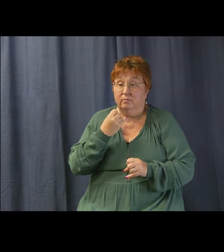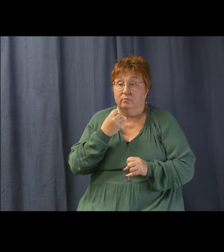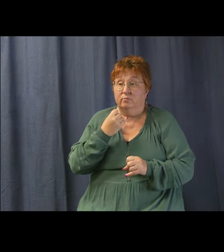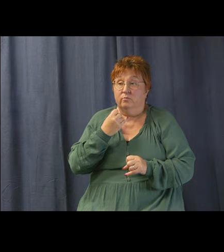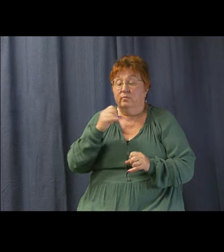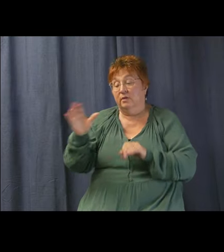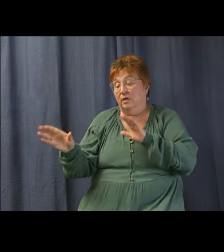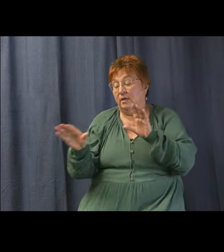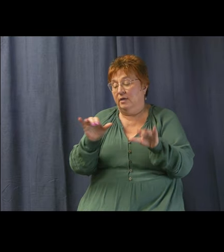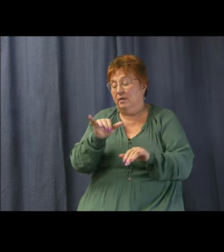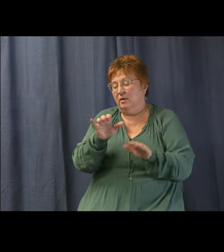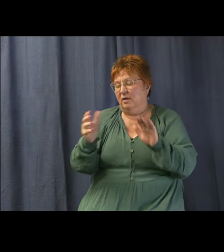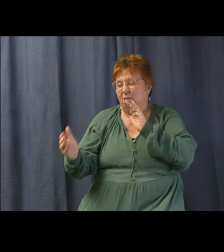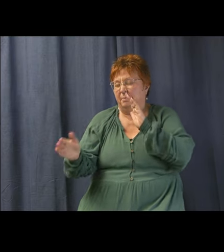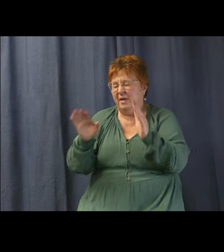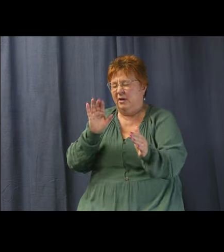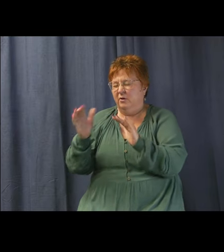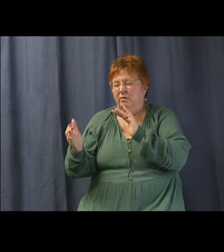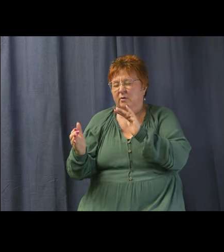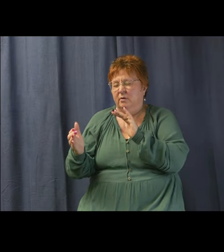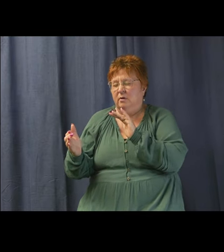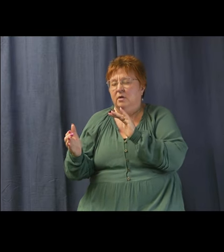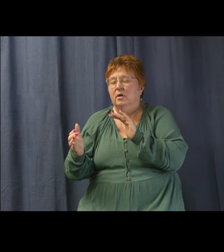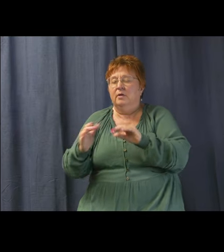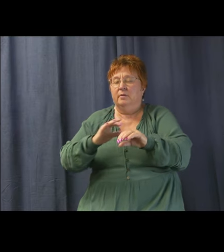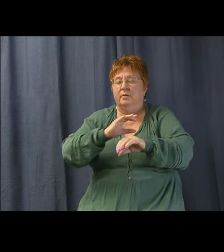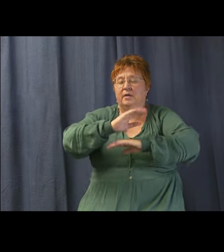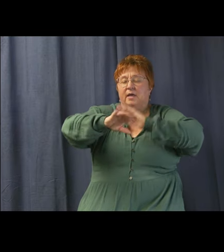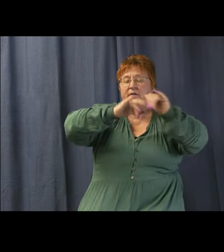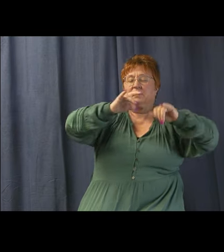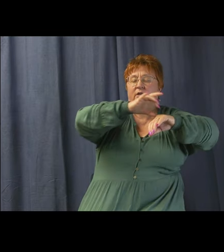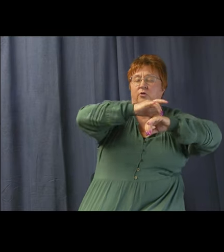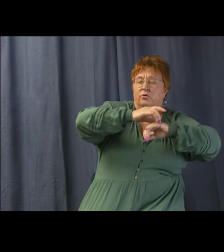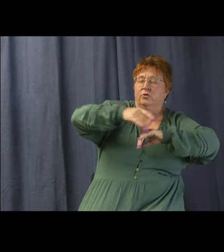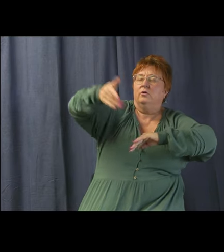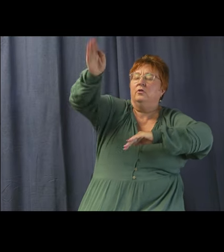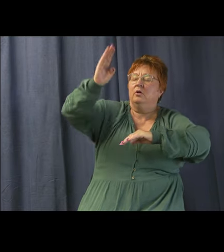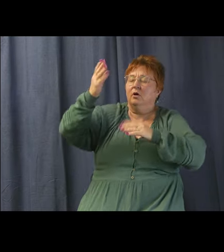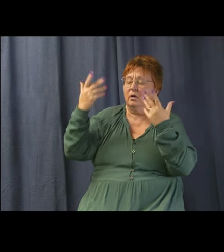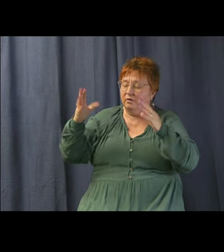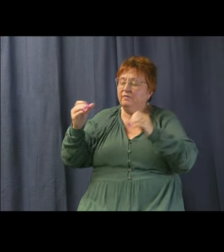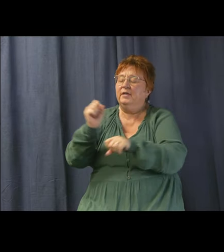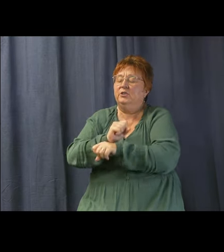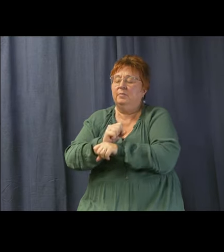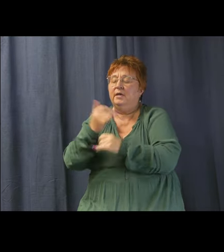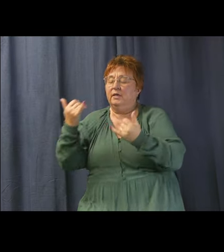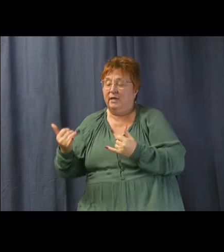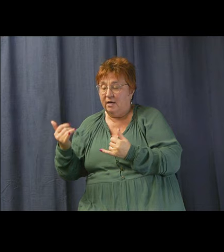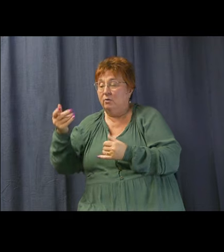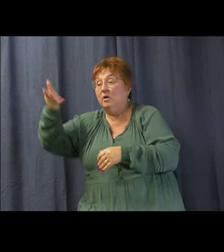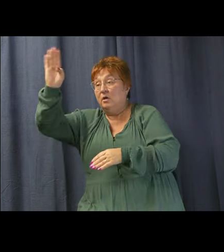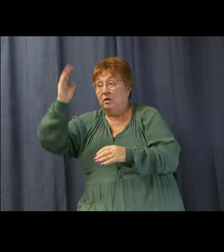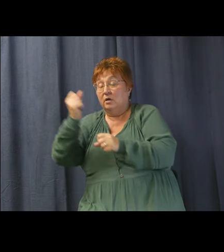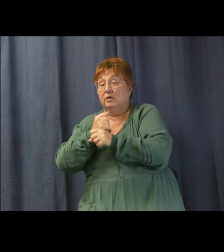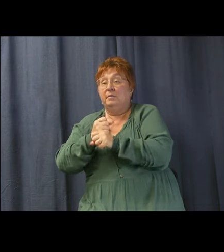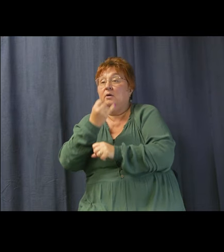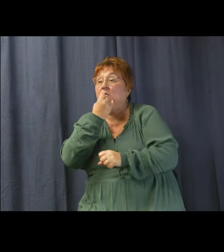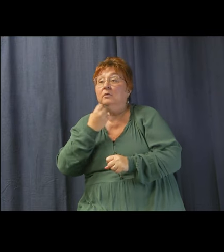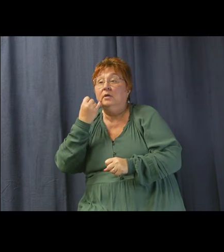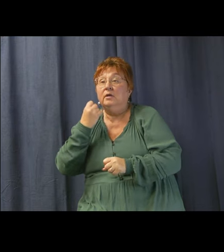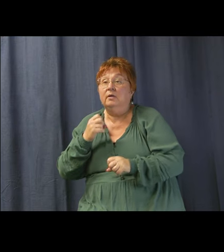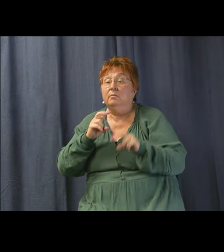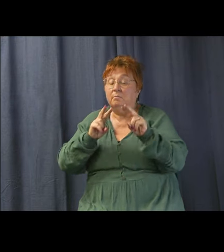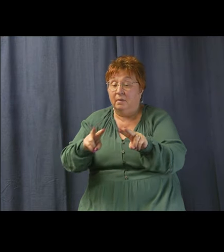earth, and then as a parallel, he now creates Israel. Look at Isaiah 42:1.